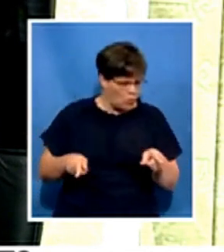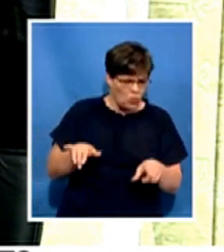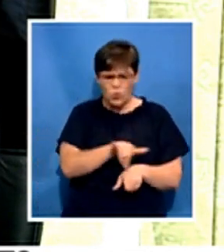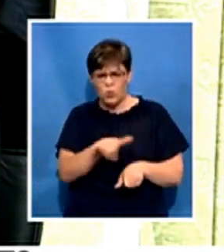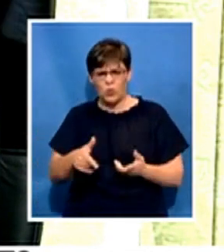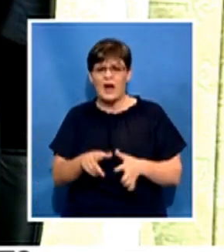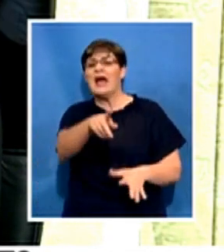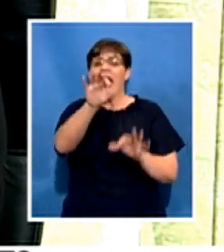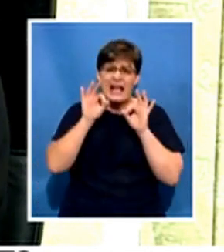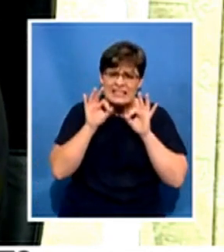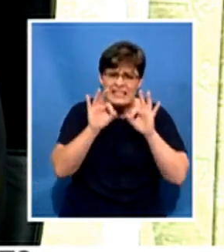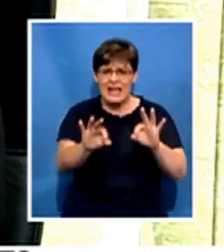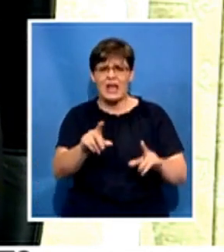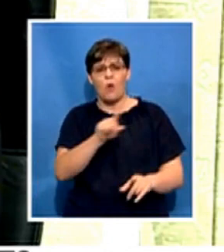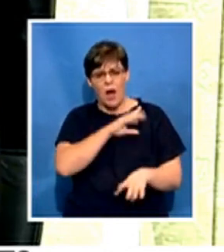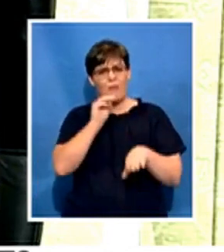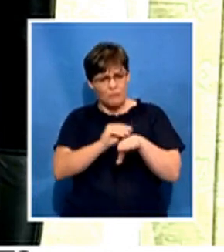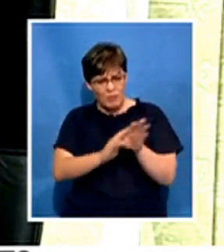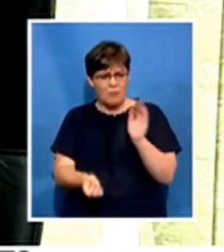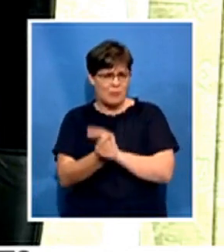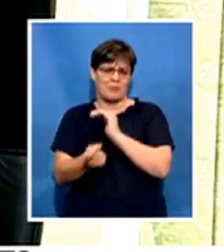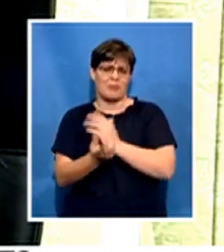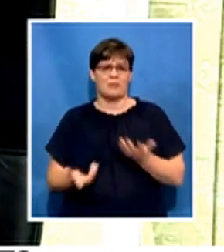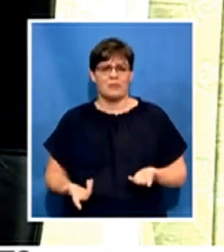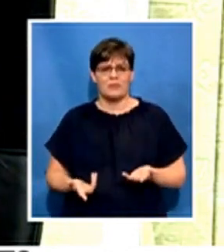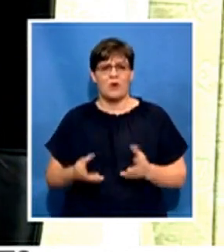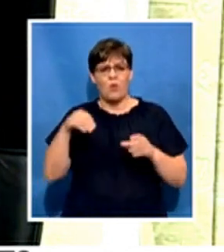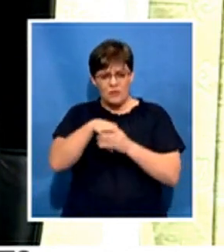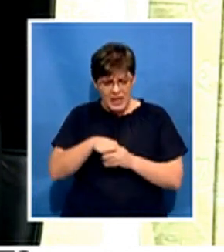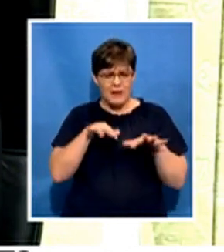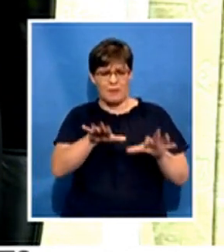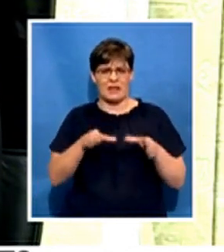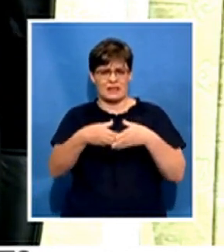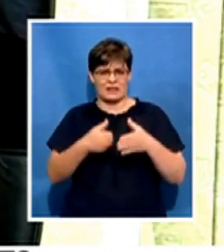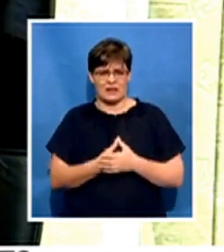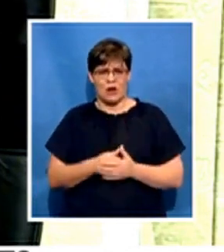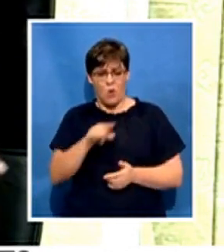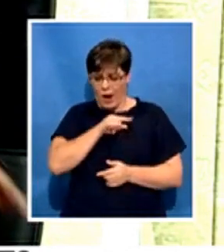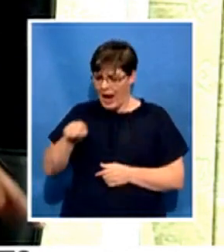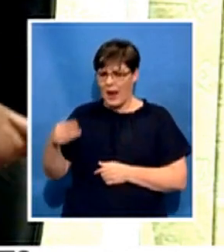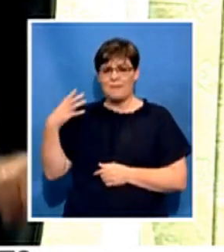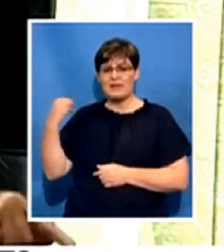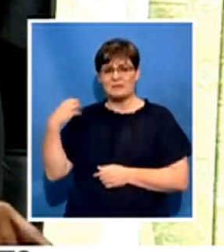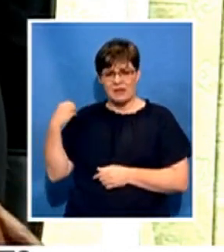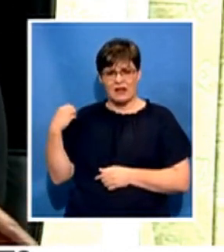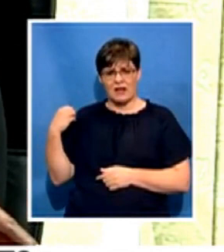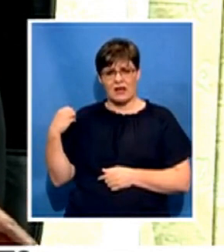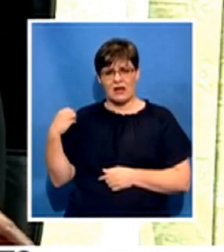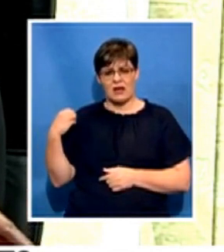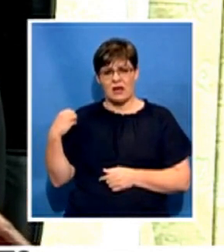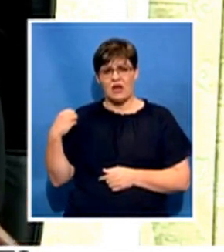we have in the public sector, because you have a minister that is responsible to deal with public sector